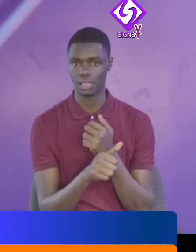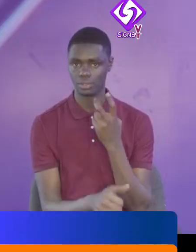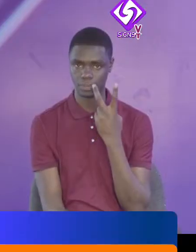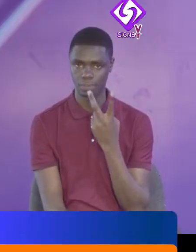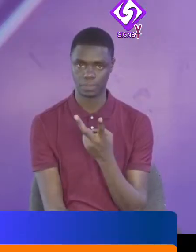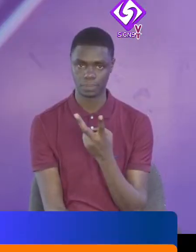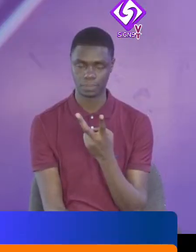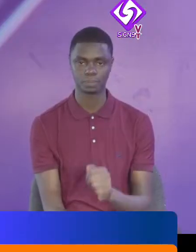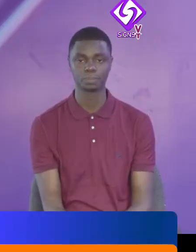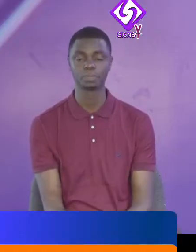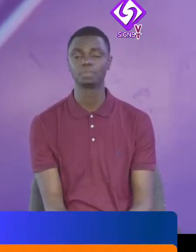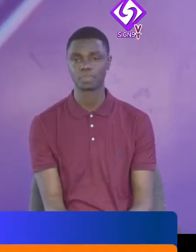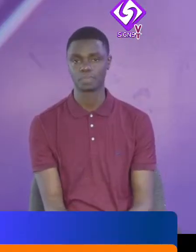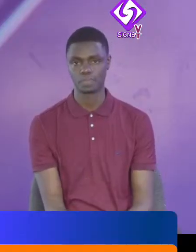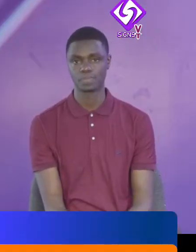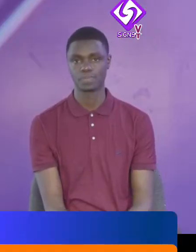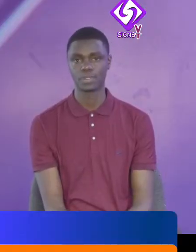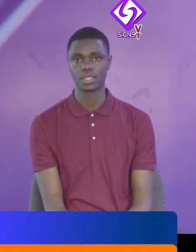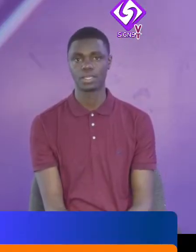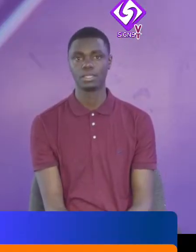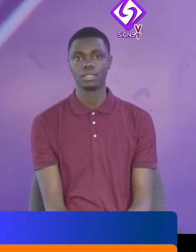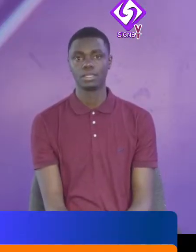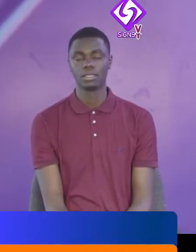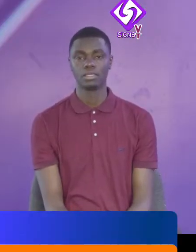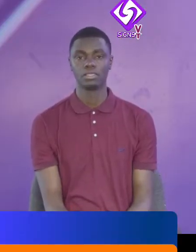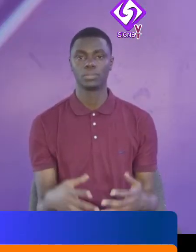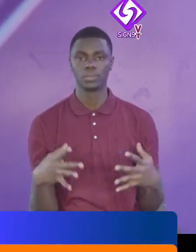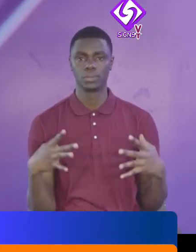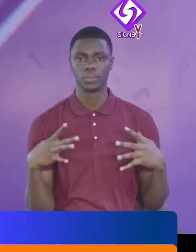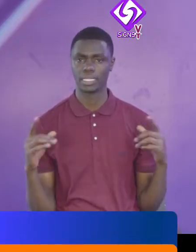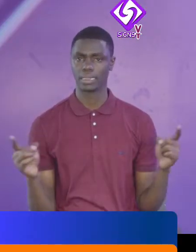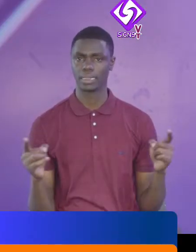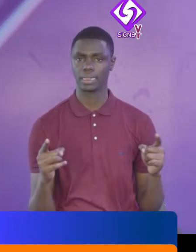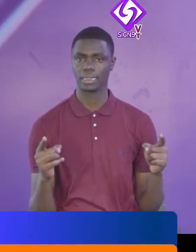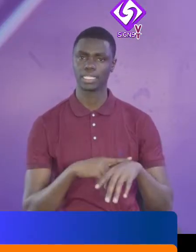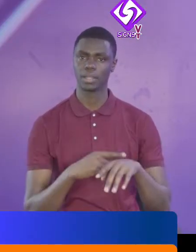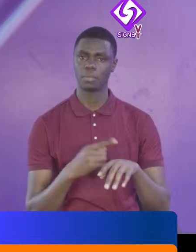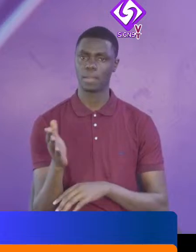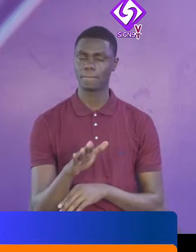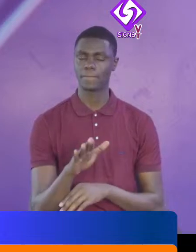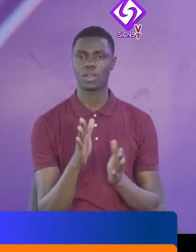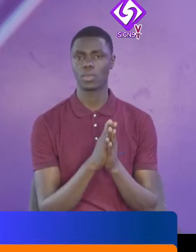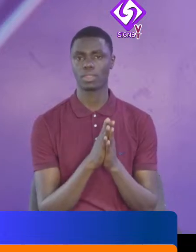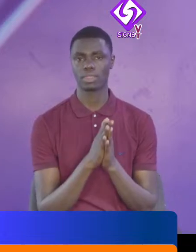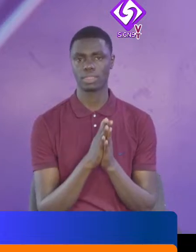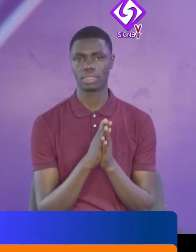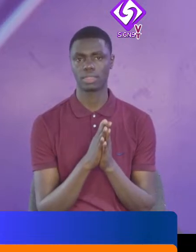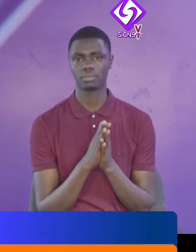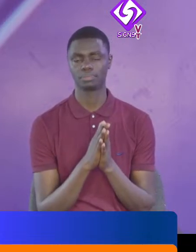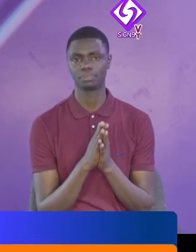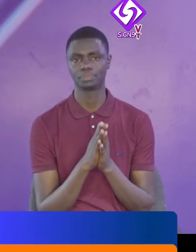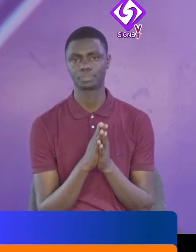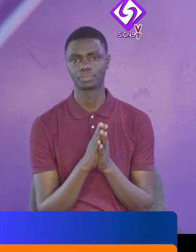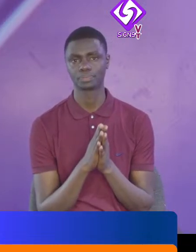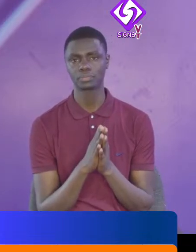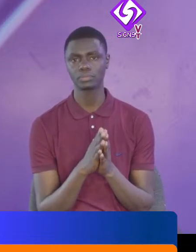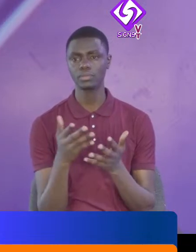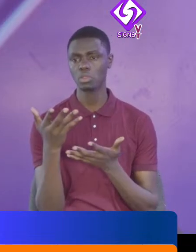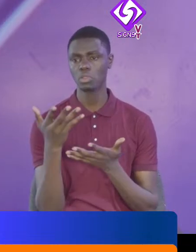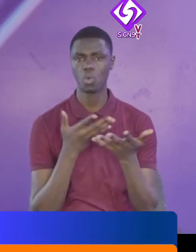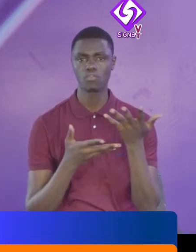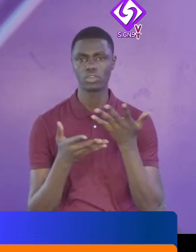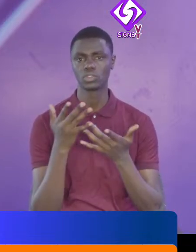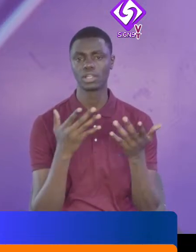All right. I want us to take a very quick break. When we come back, we're going to be coming back with that conversation that I